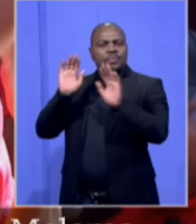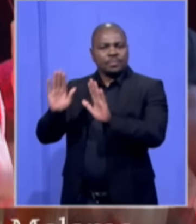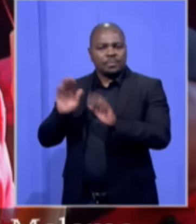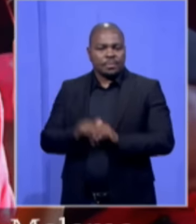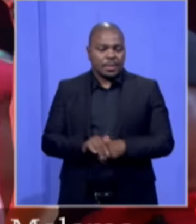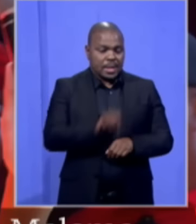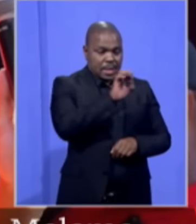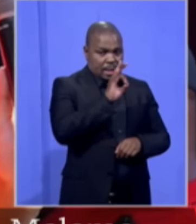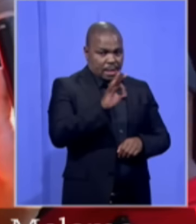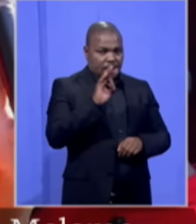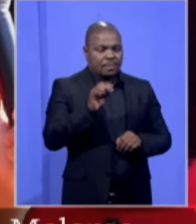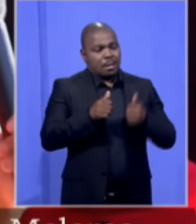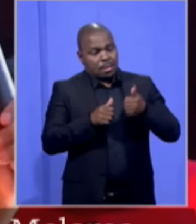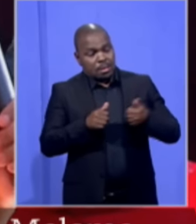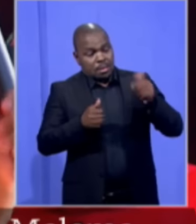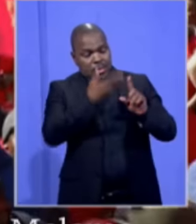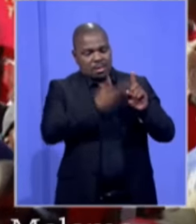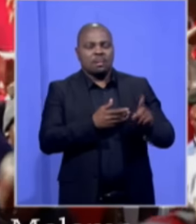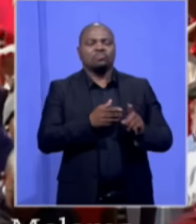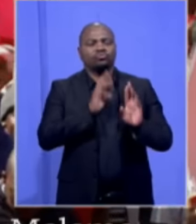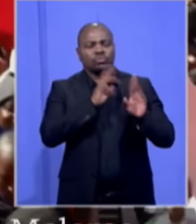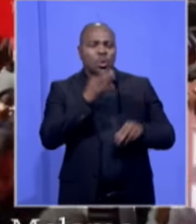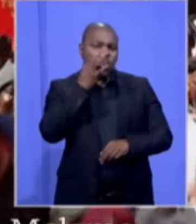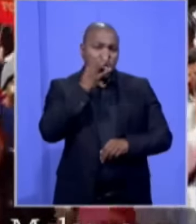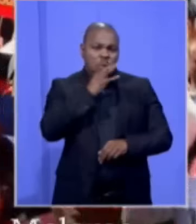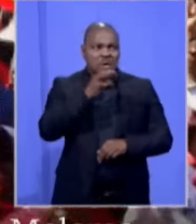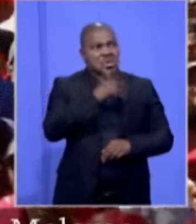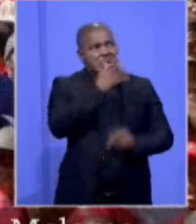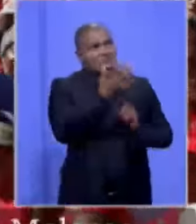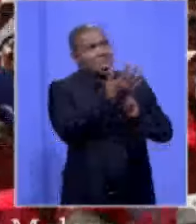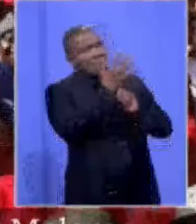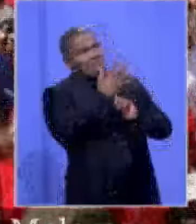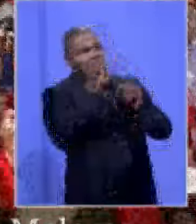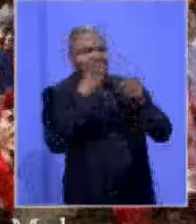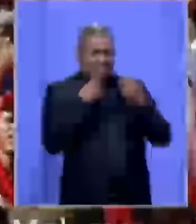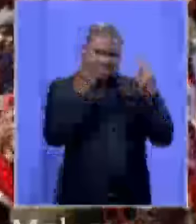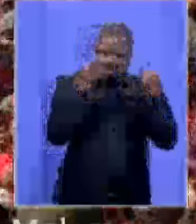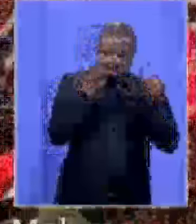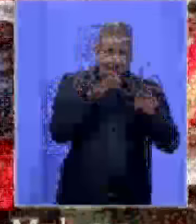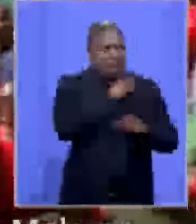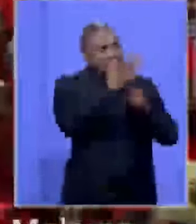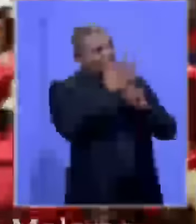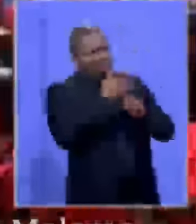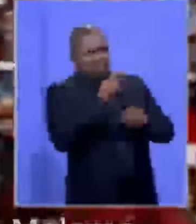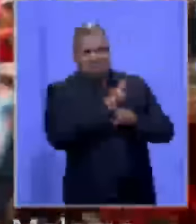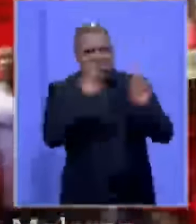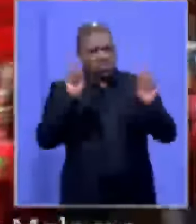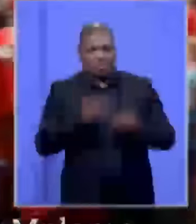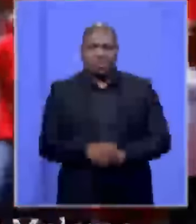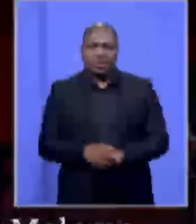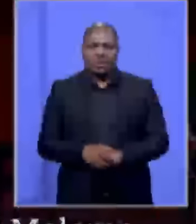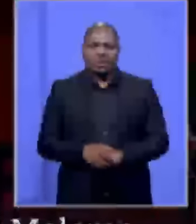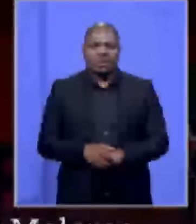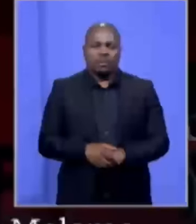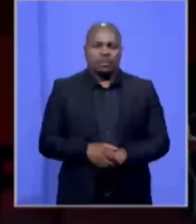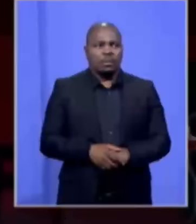EFF o arabile ka bogale gore ga a ne a tshosediwa ke batho ba ba gatelelang ba bangwe. I will never